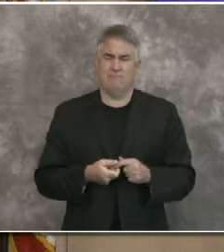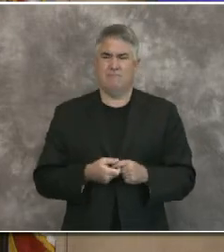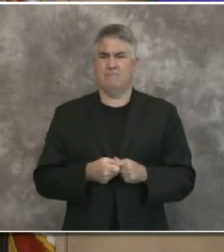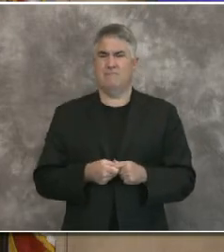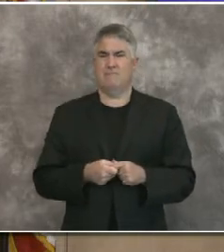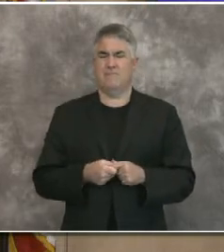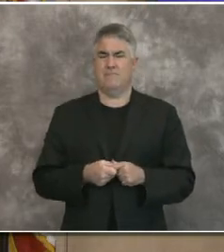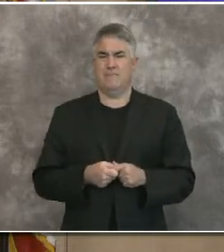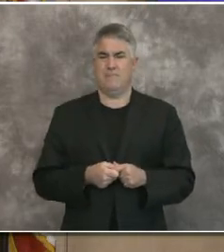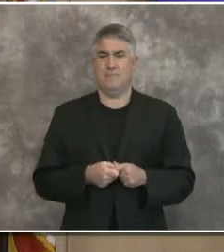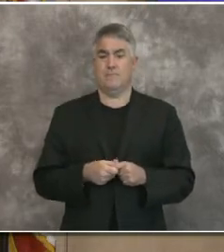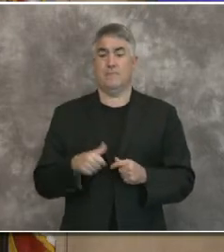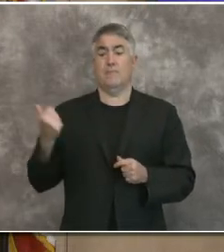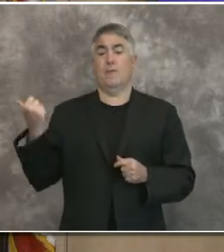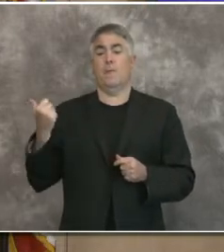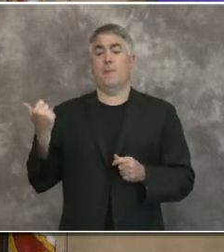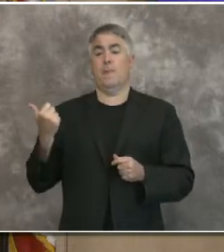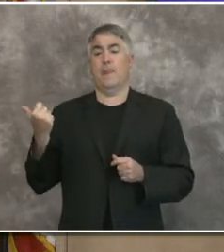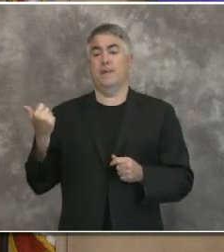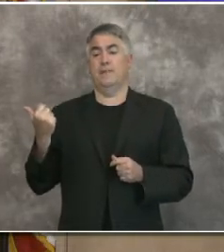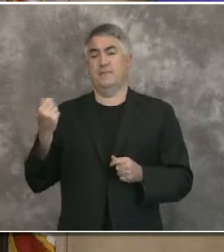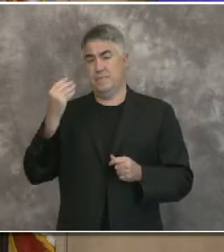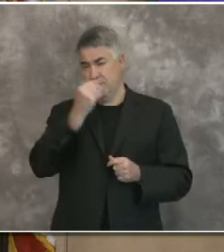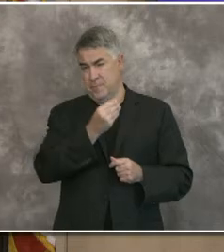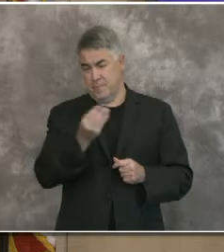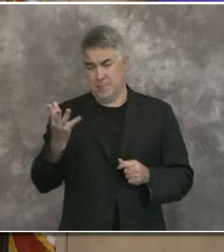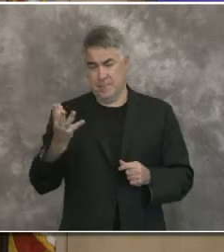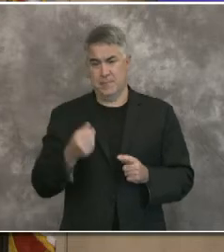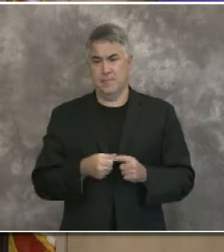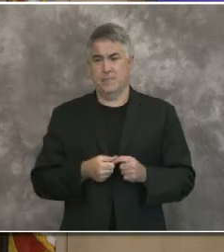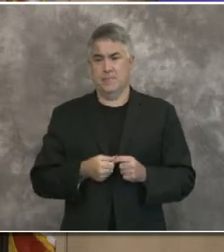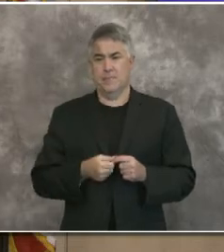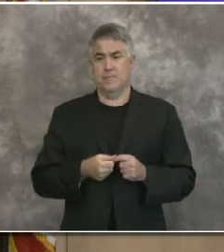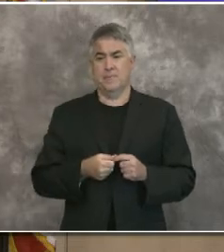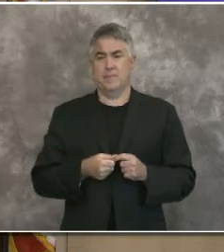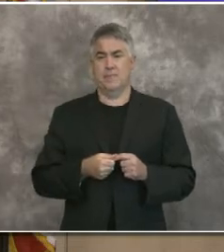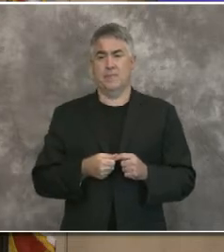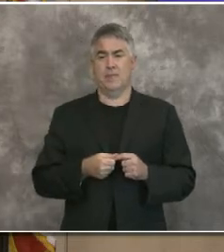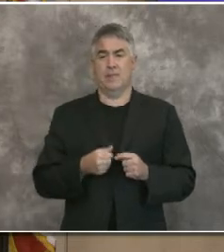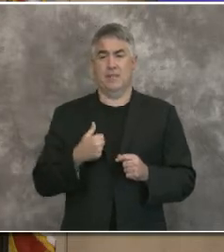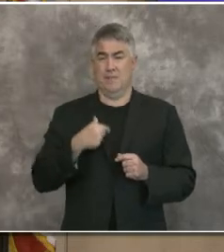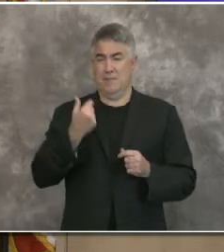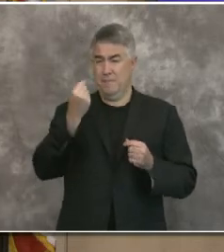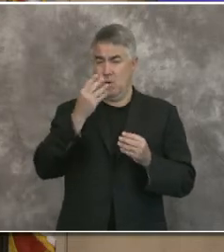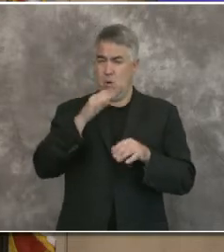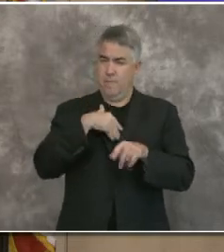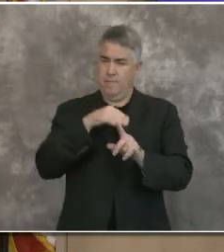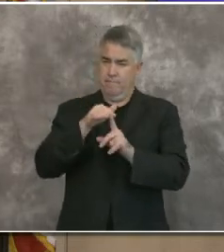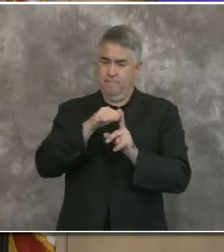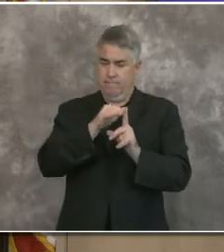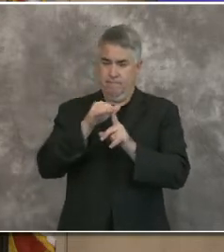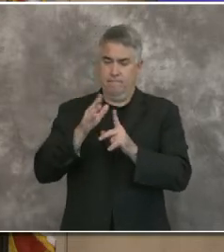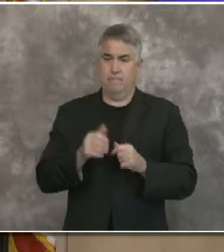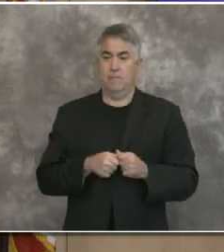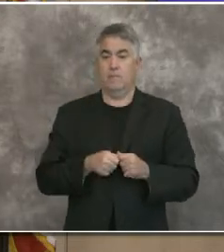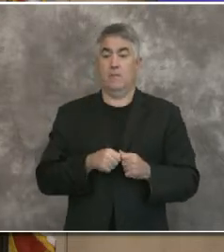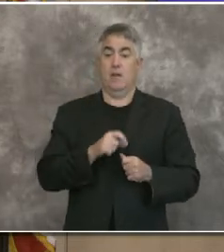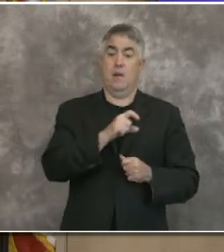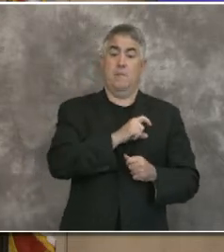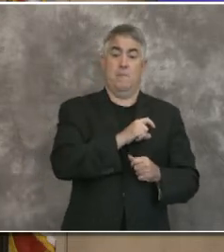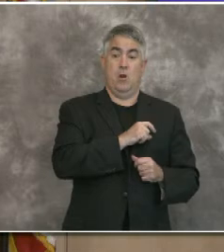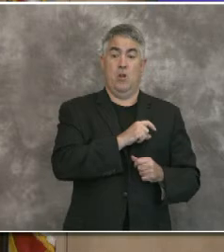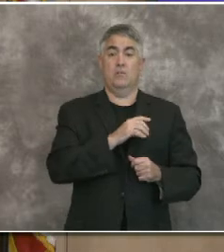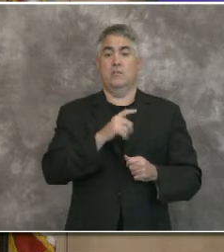Lastly, I'd just like to say that I think we need to remember that the police officers and the deputies